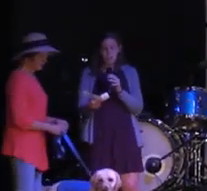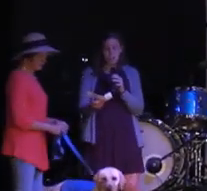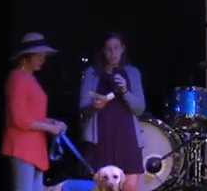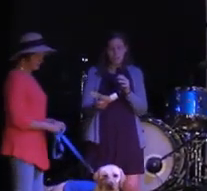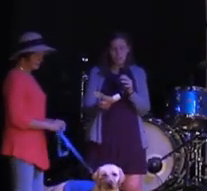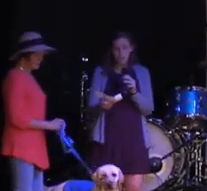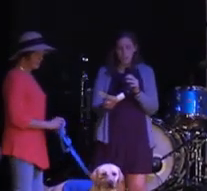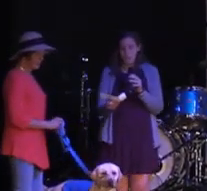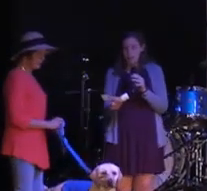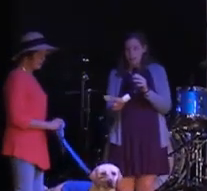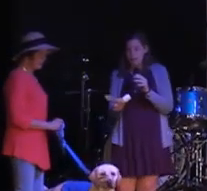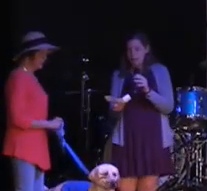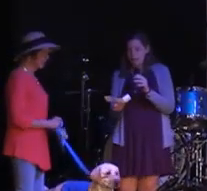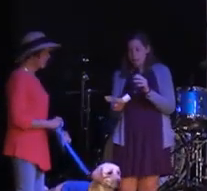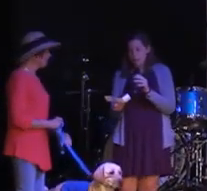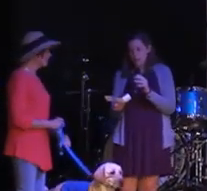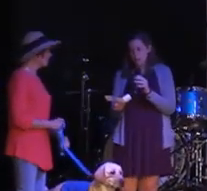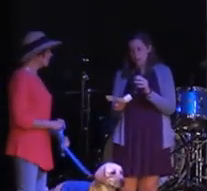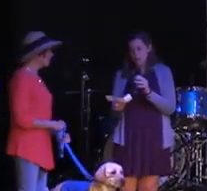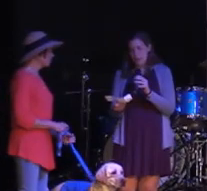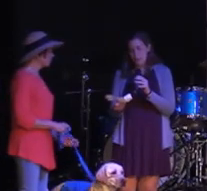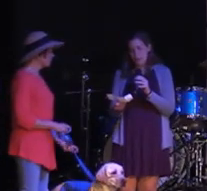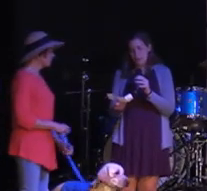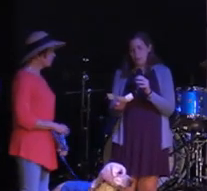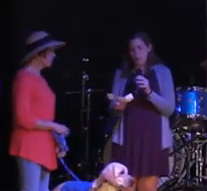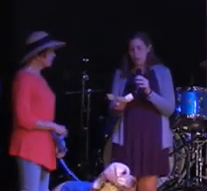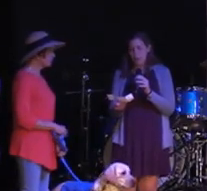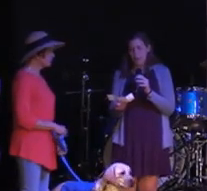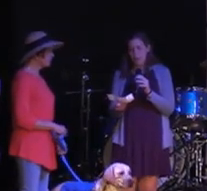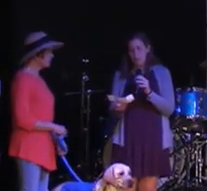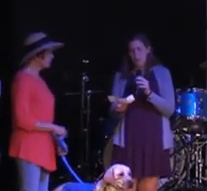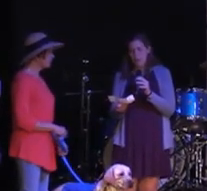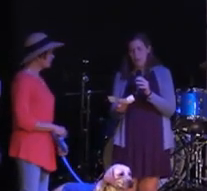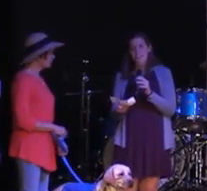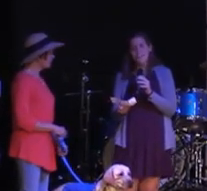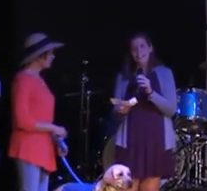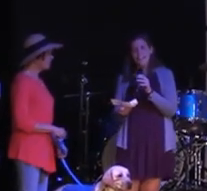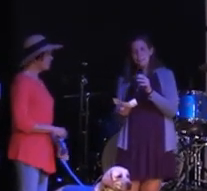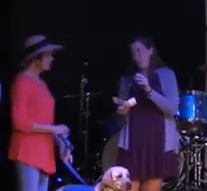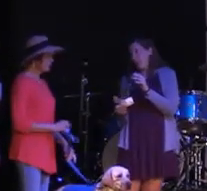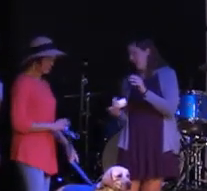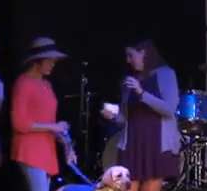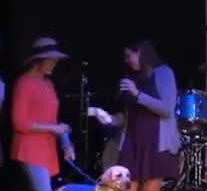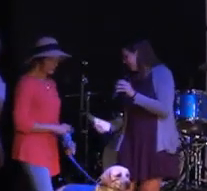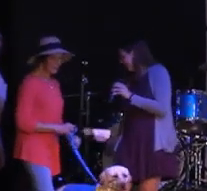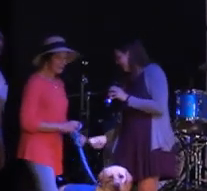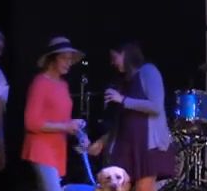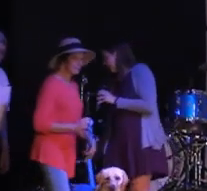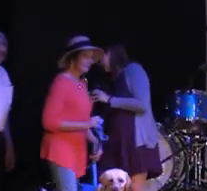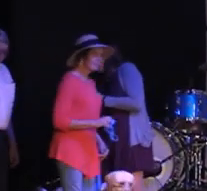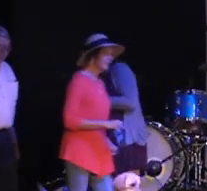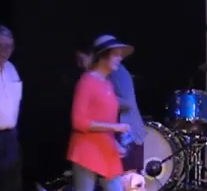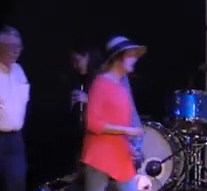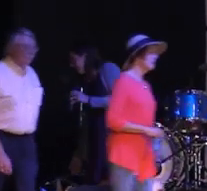This is Frisia the fourth, raised by Mary and Richard Rosso of Arnold, California, their second puppy.